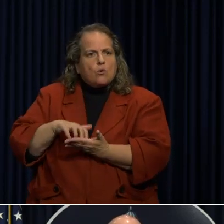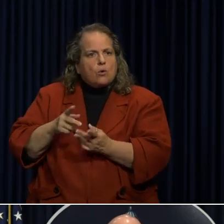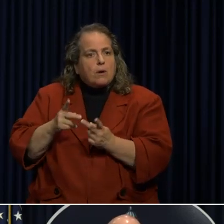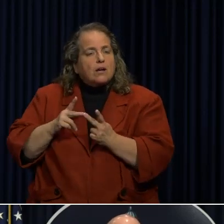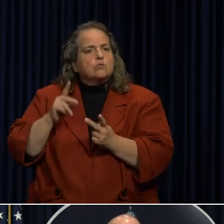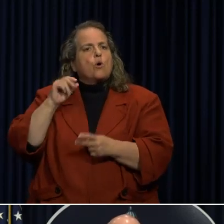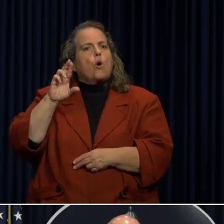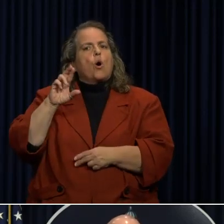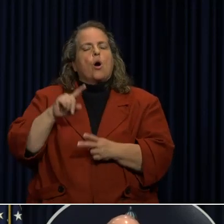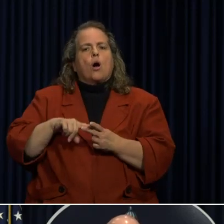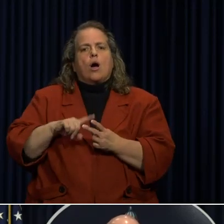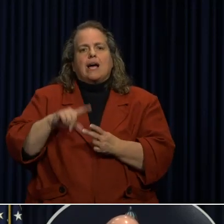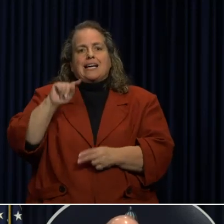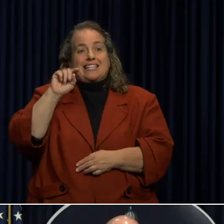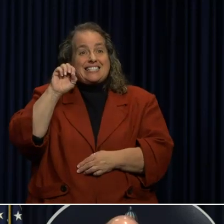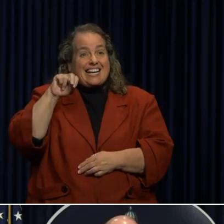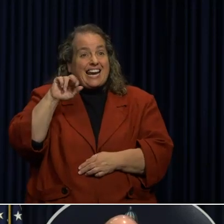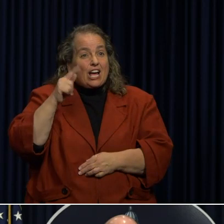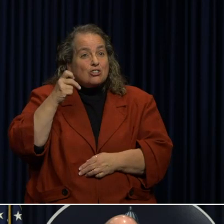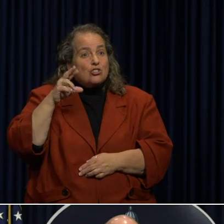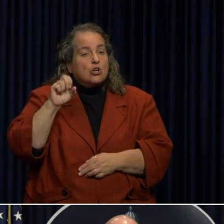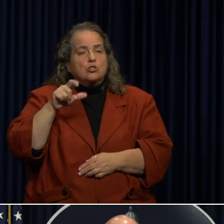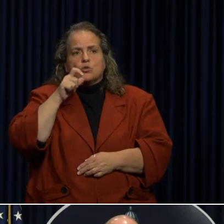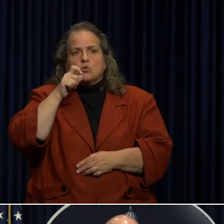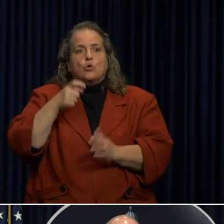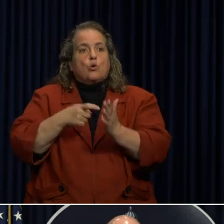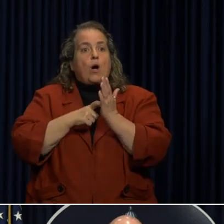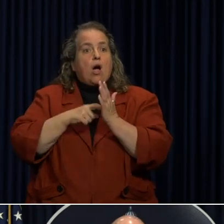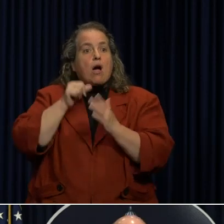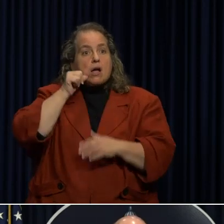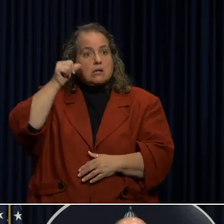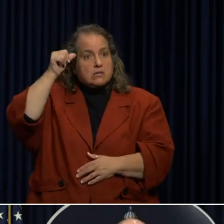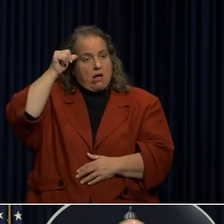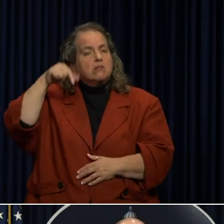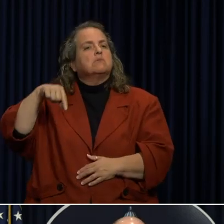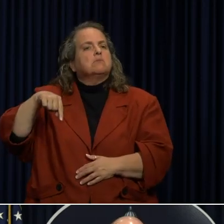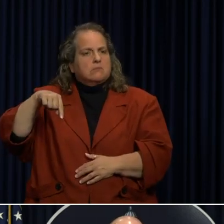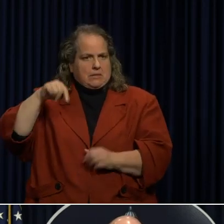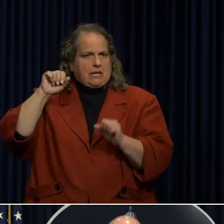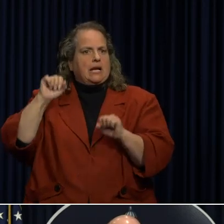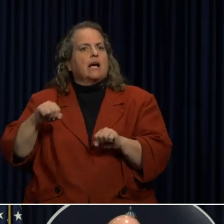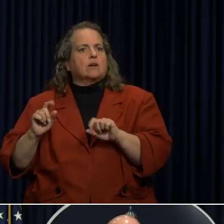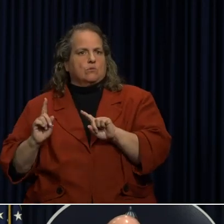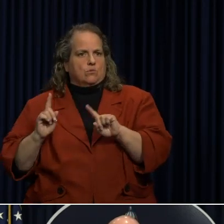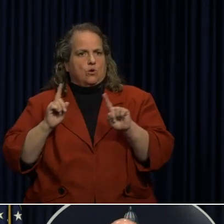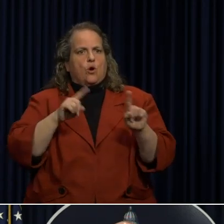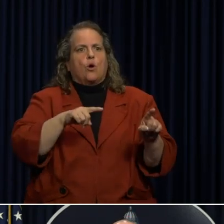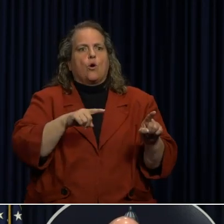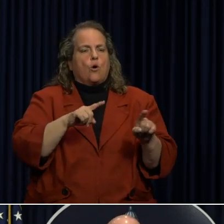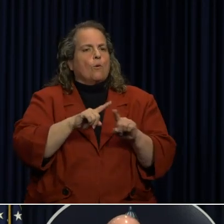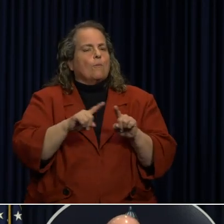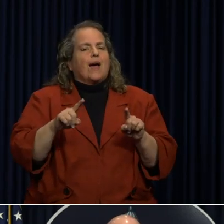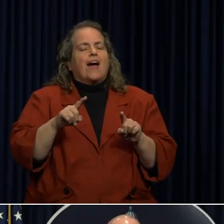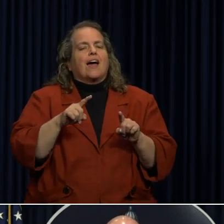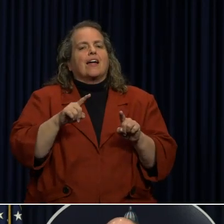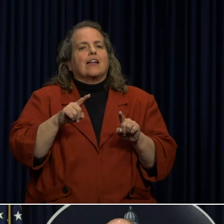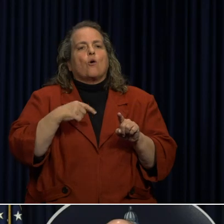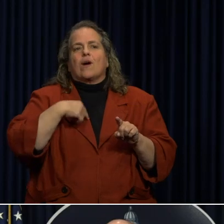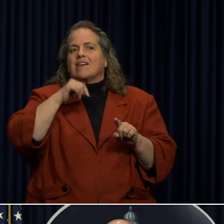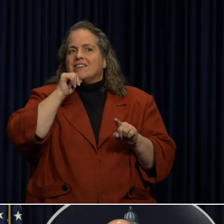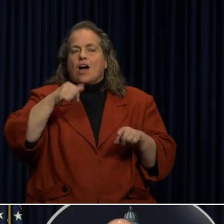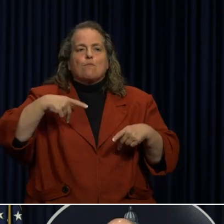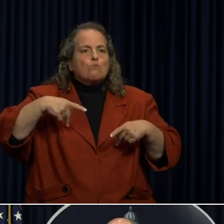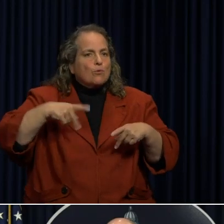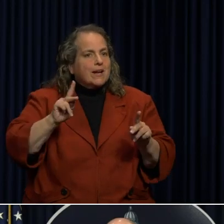adult. The situations that currently they're allowed will be continued, but there's no new relaxation in the